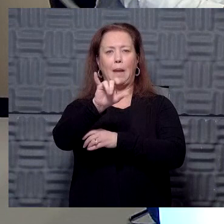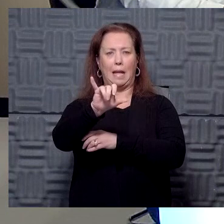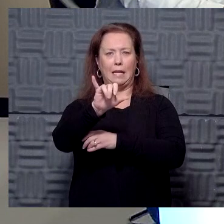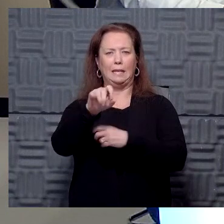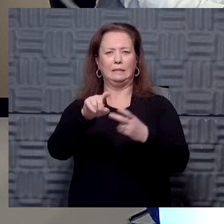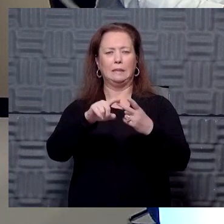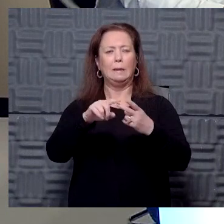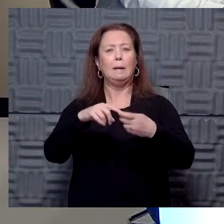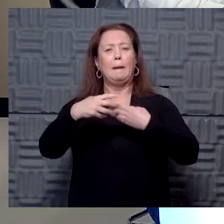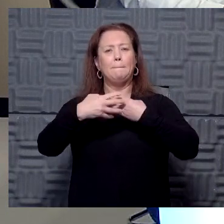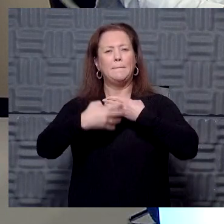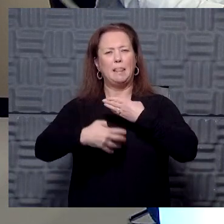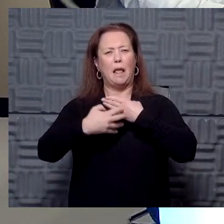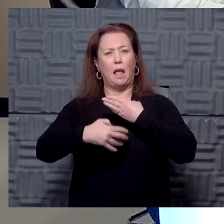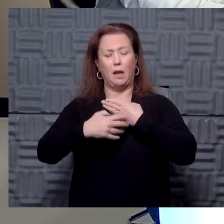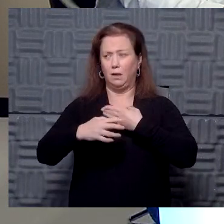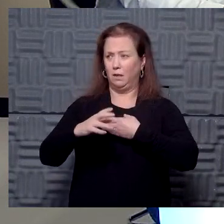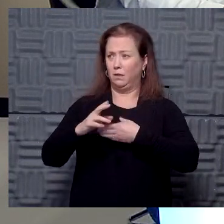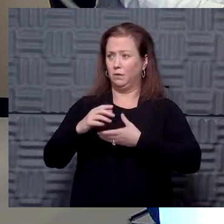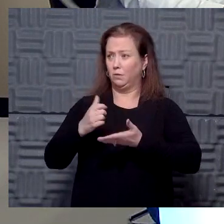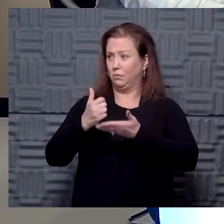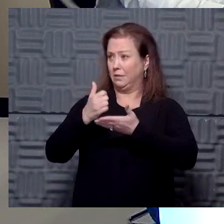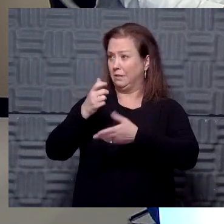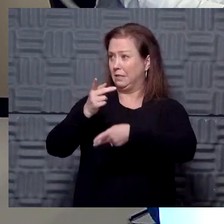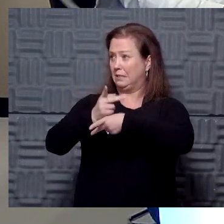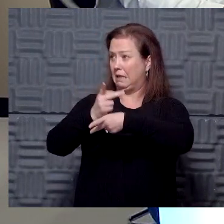patients? And is that something you guys are looking at?